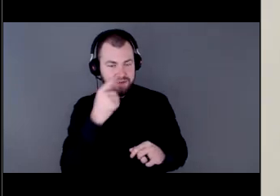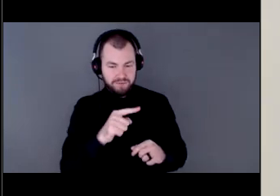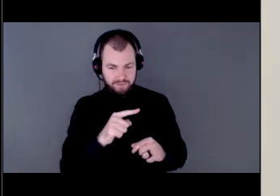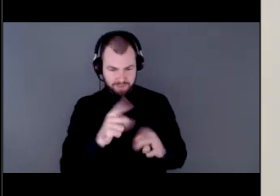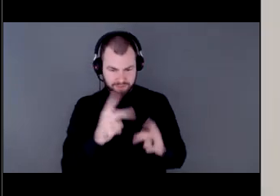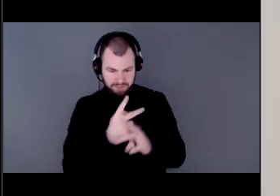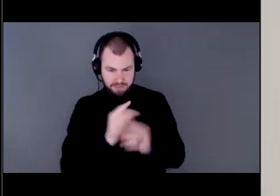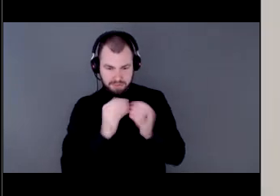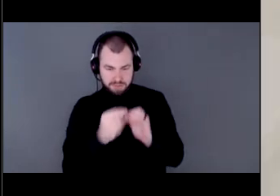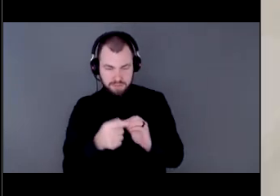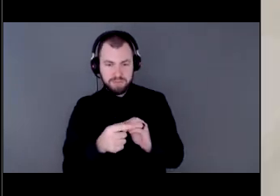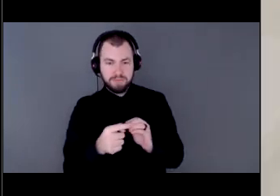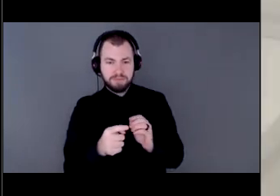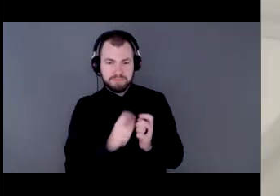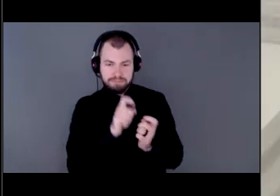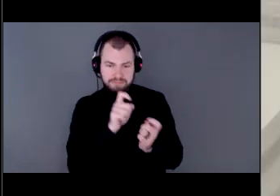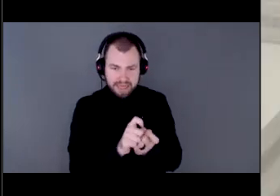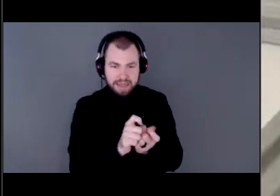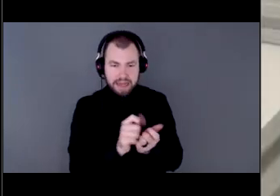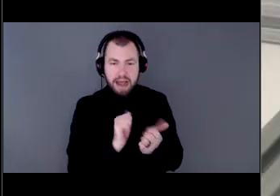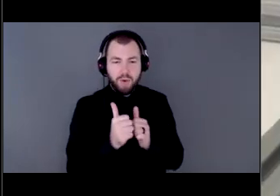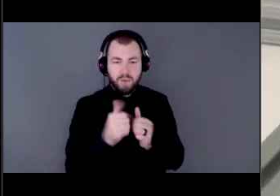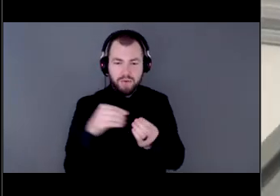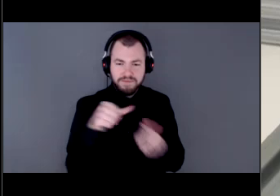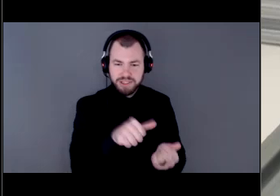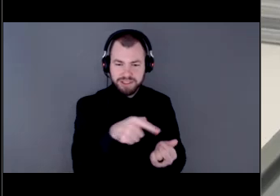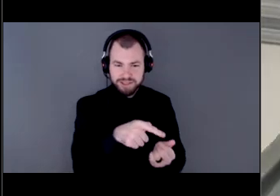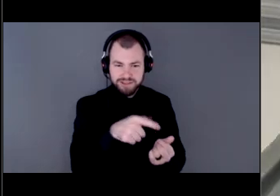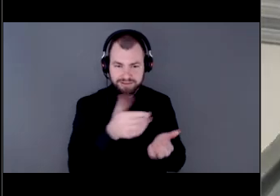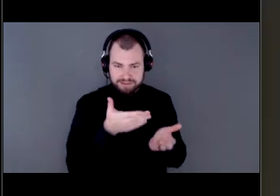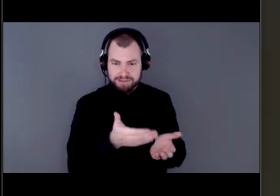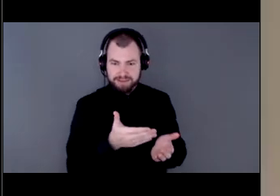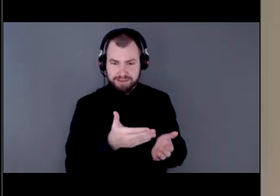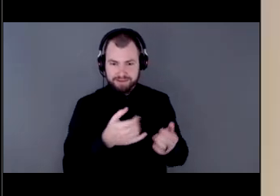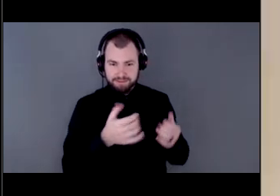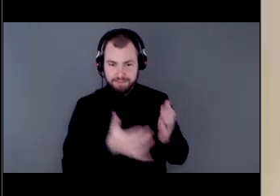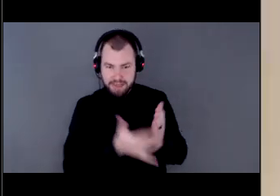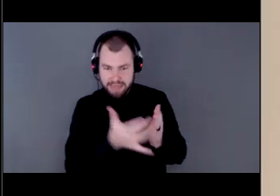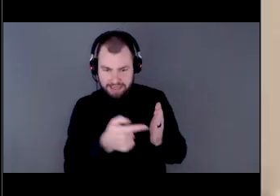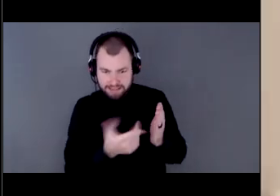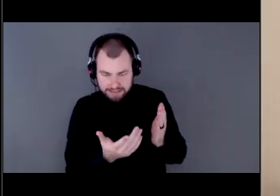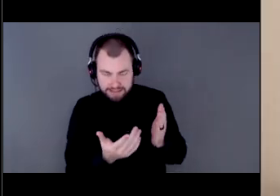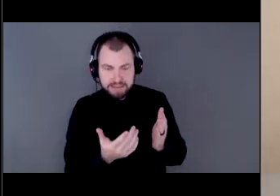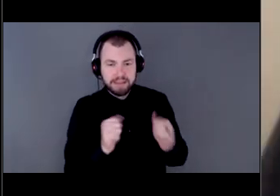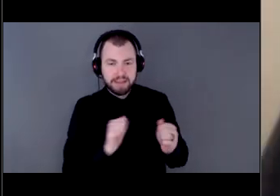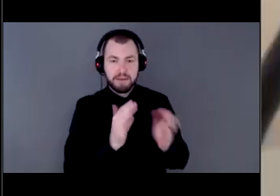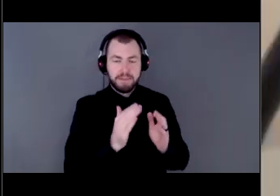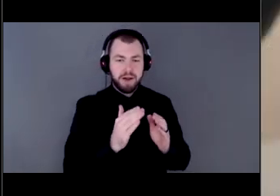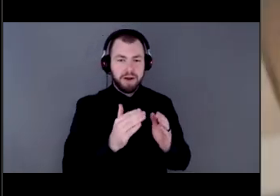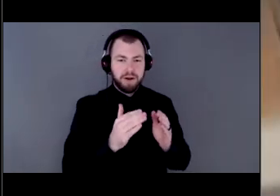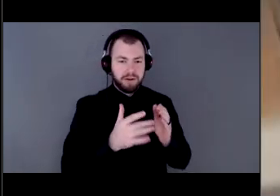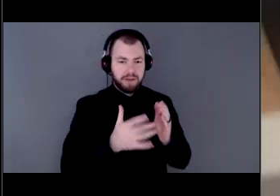these existing blades and be able to compare cutting speed, stroke length,